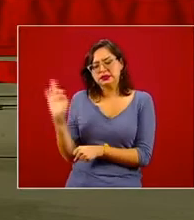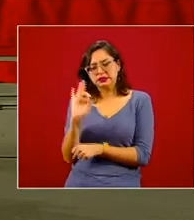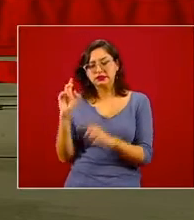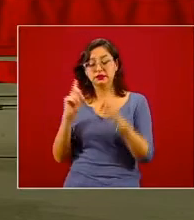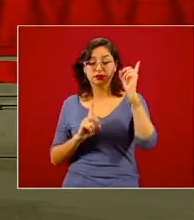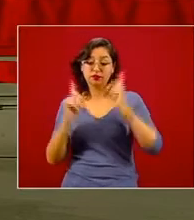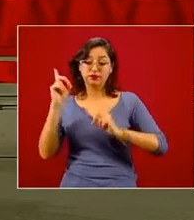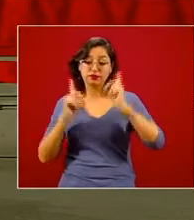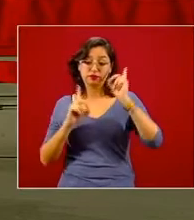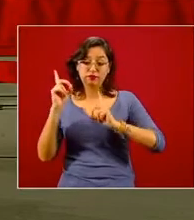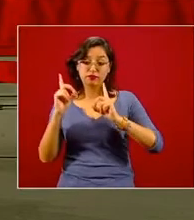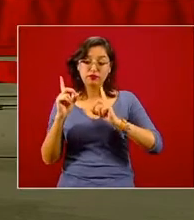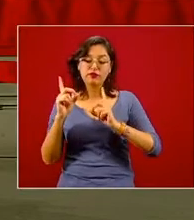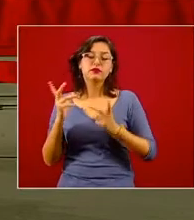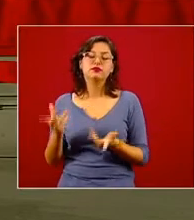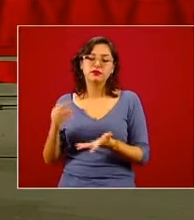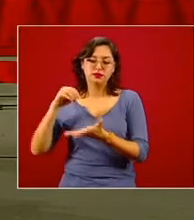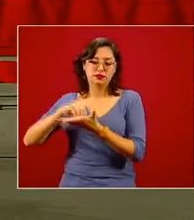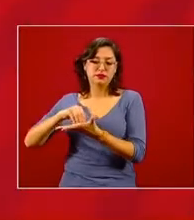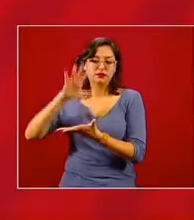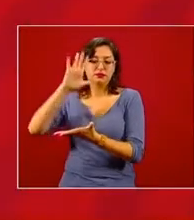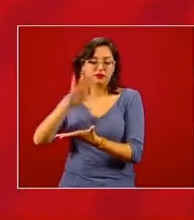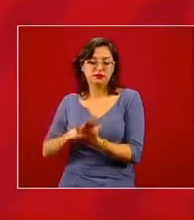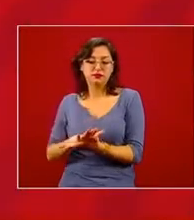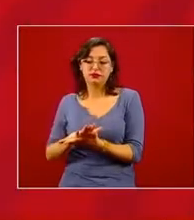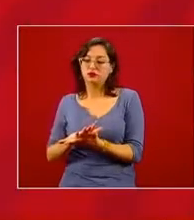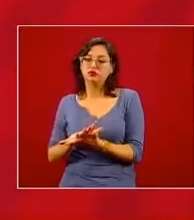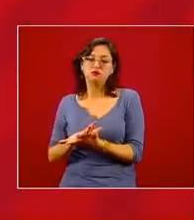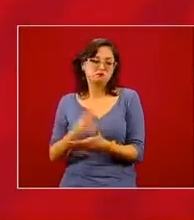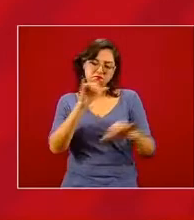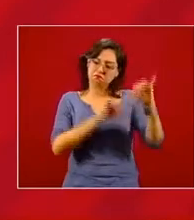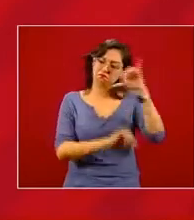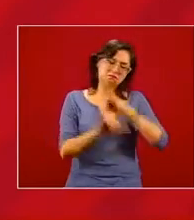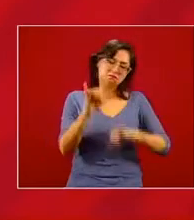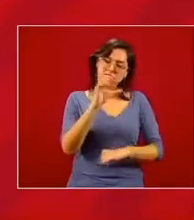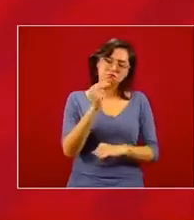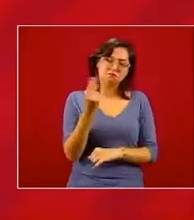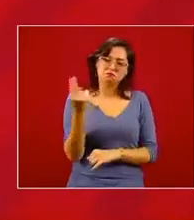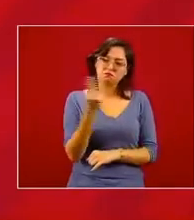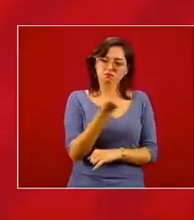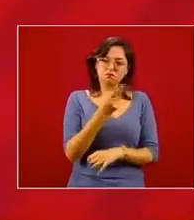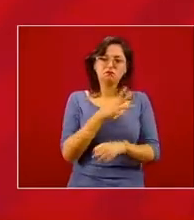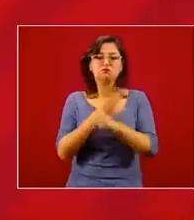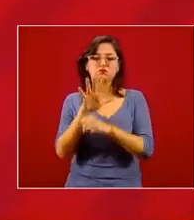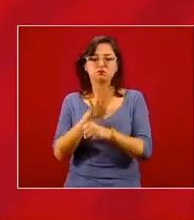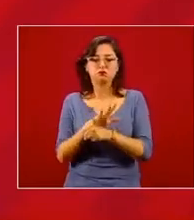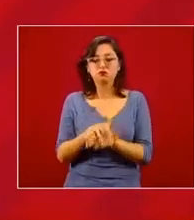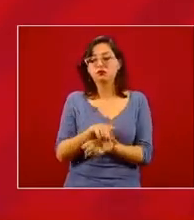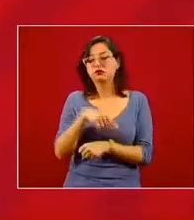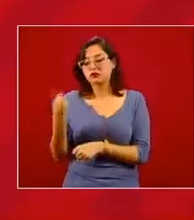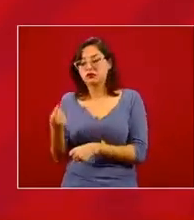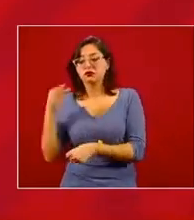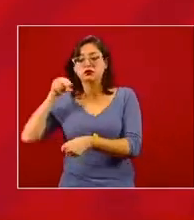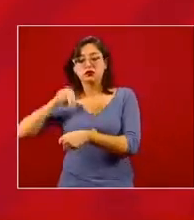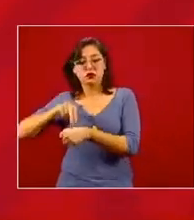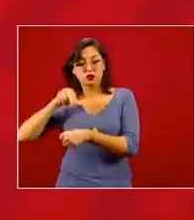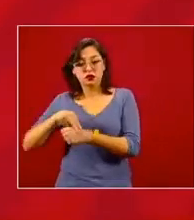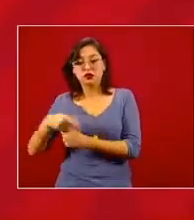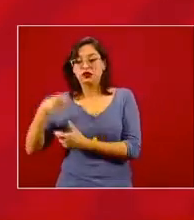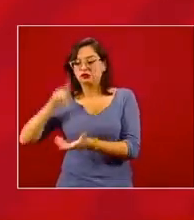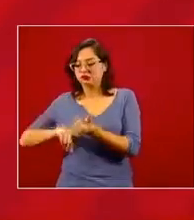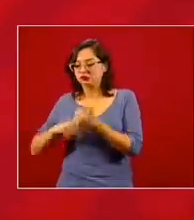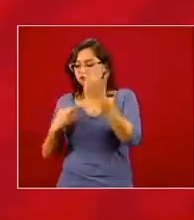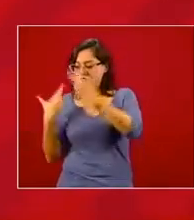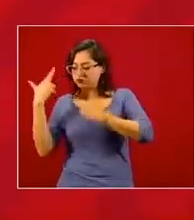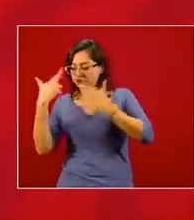that wasn't entonces hay una confirmed, but not as a clasificación que no final necesita un resultado de classification. laboratorio, So que these es la people would clasificación remain clínica as suspect. epidemiológica, que también